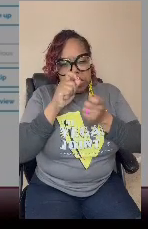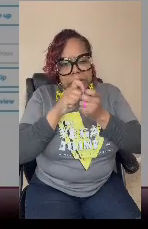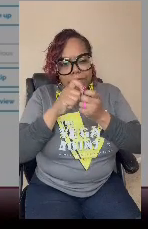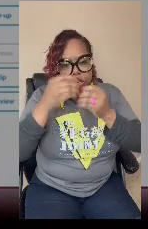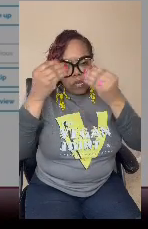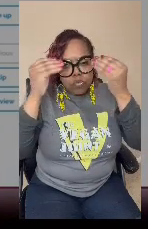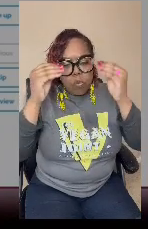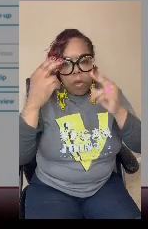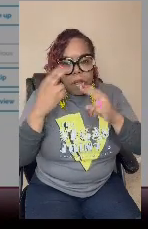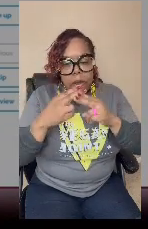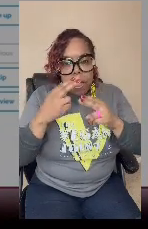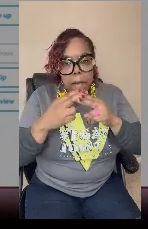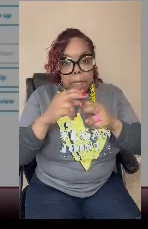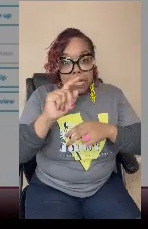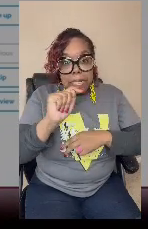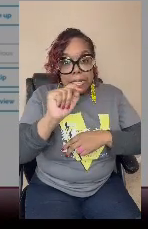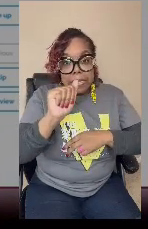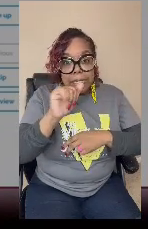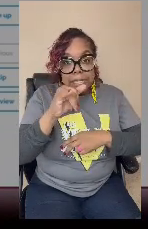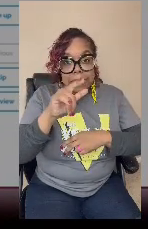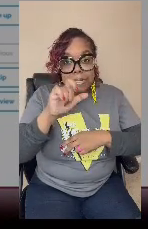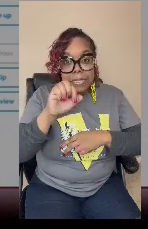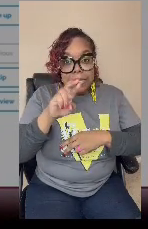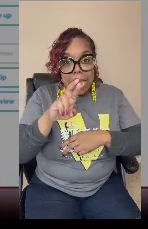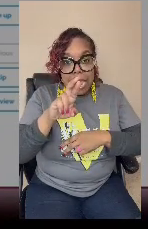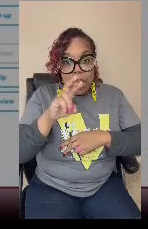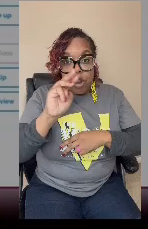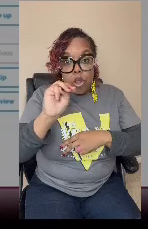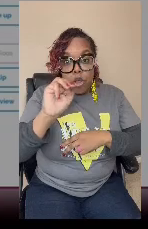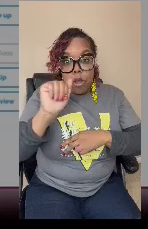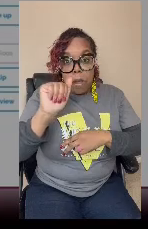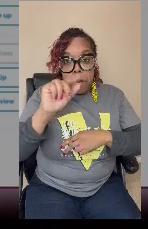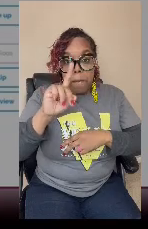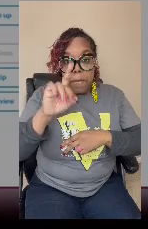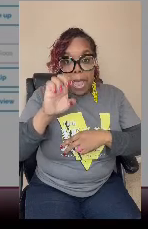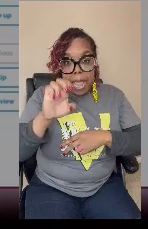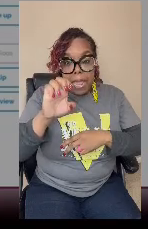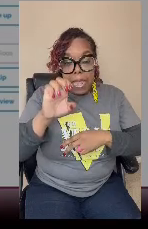Taylor Made Learning. That's spelled